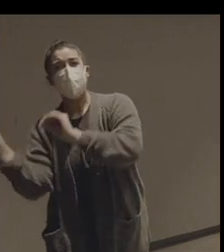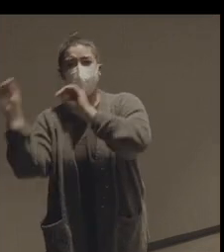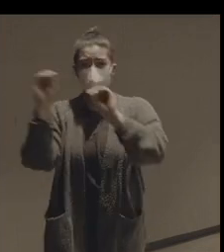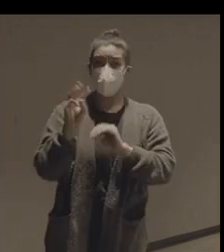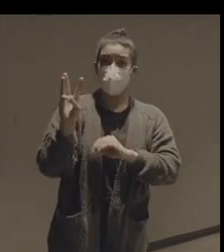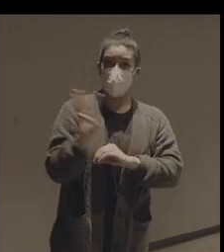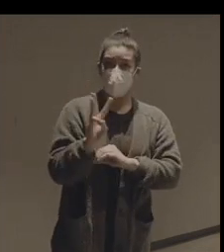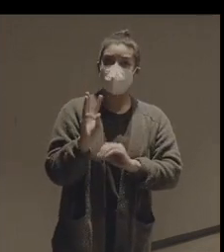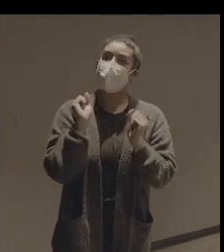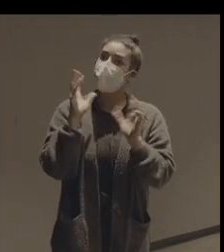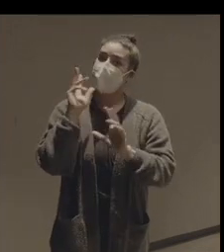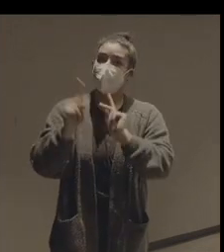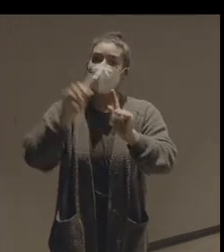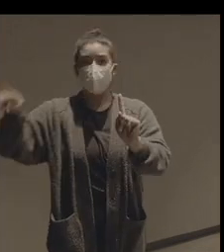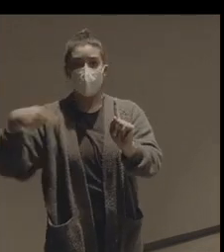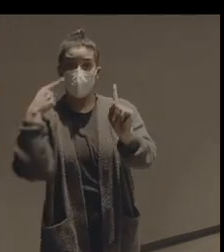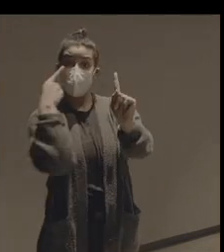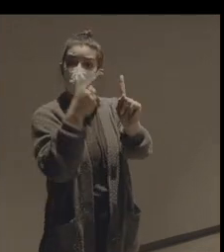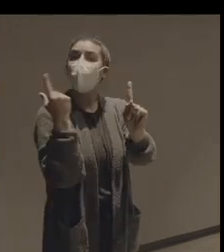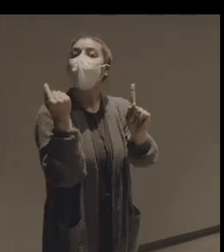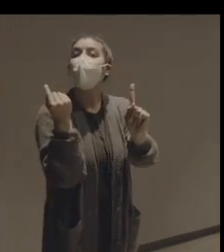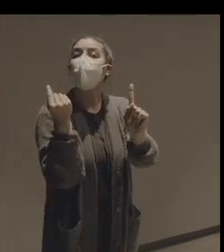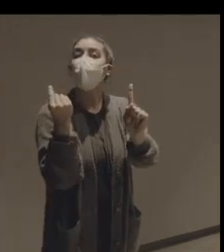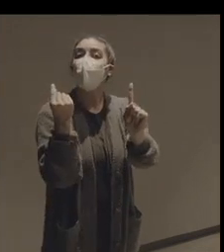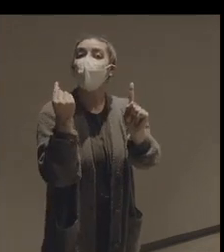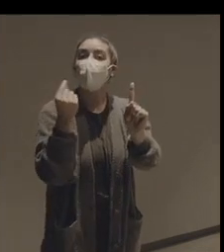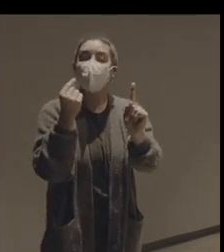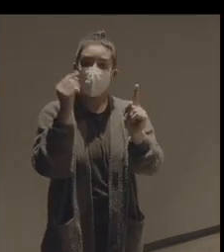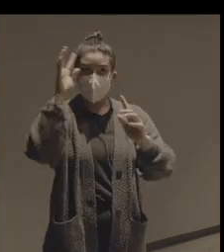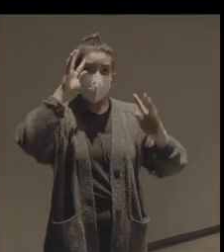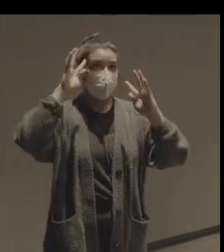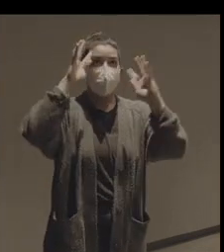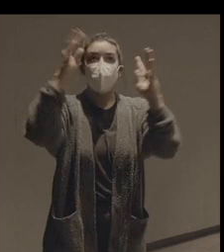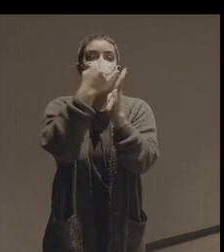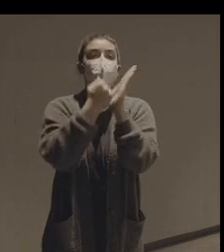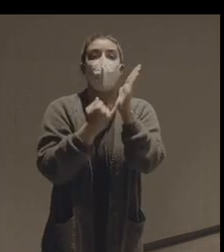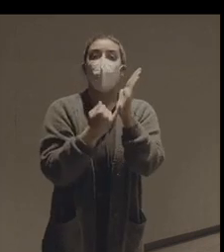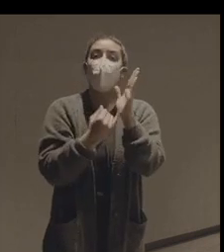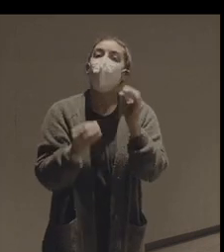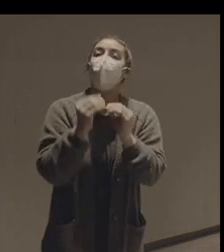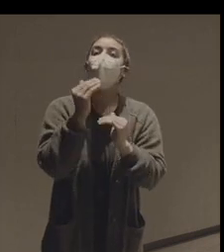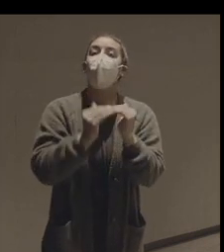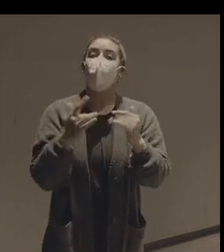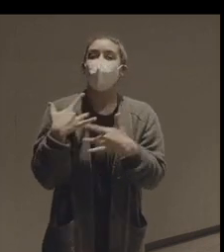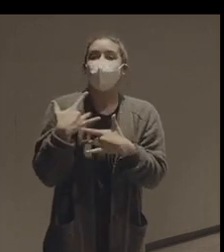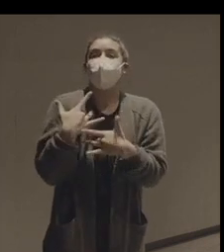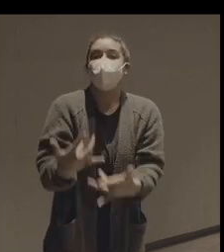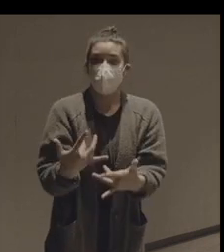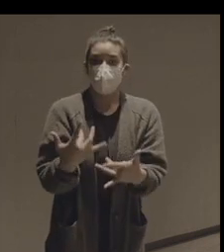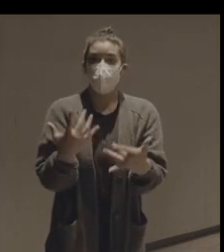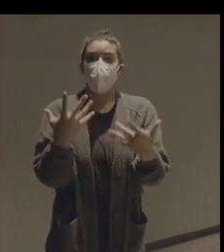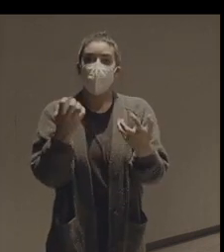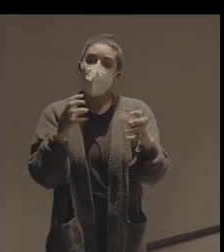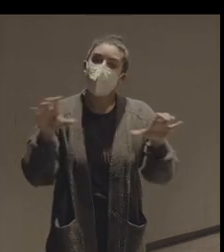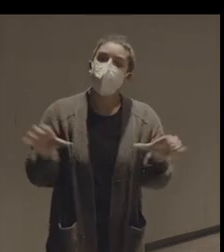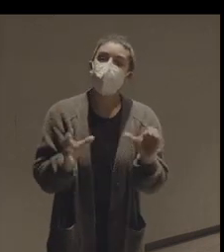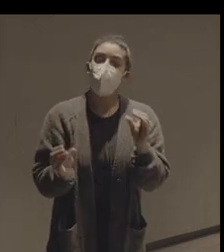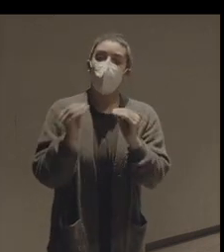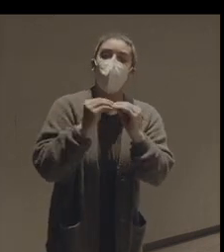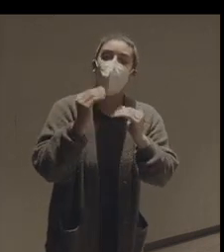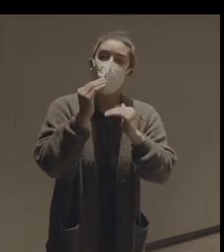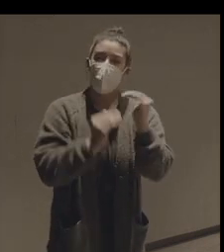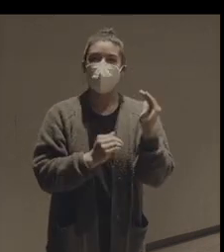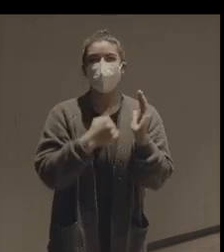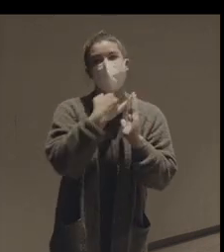striving to create works beyond the representational, to move beyond the strictly visual, to exploit perception, and